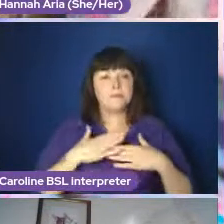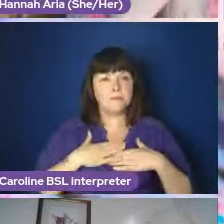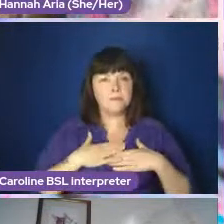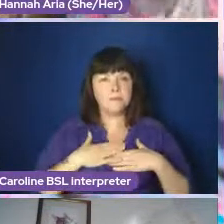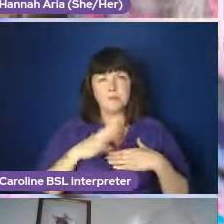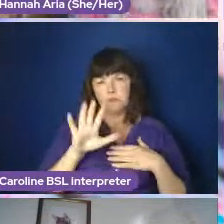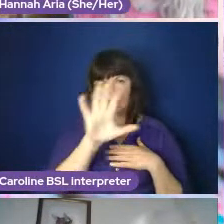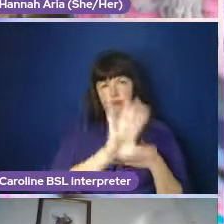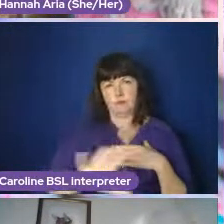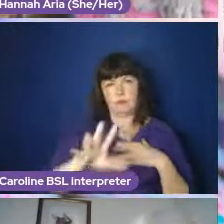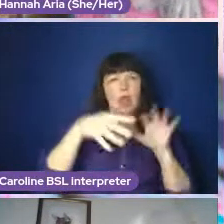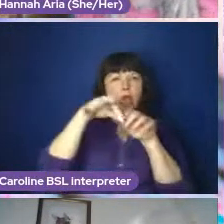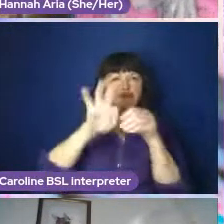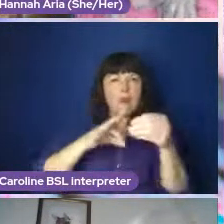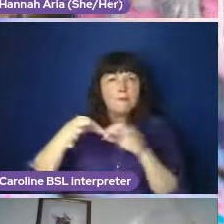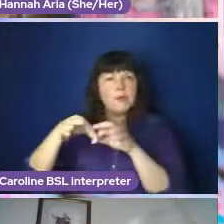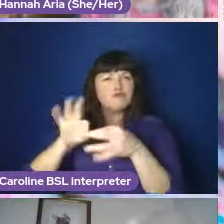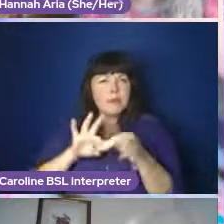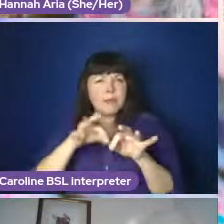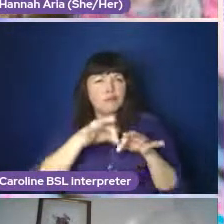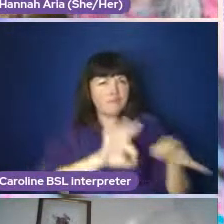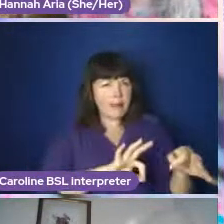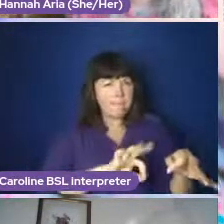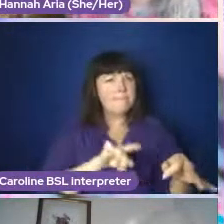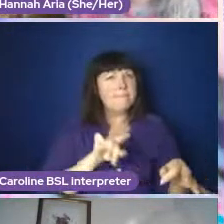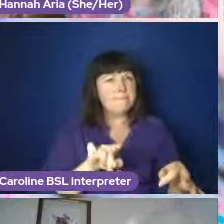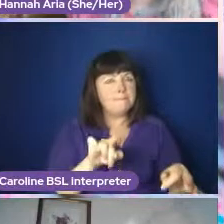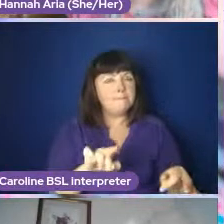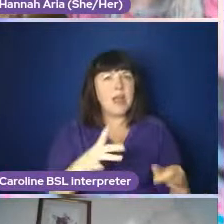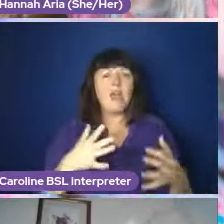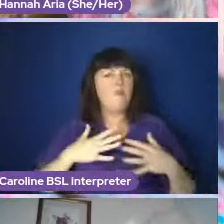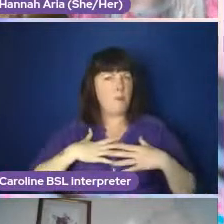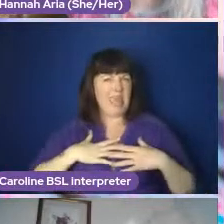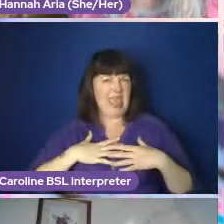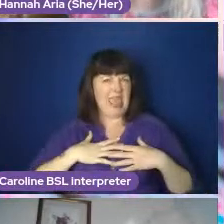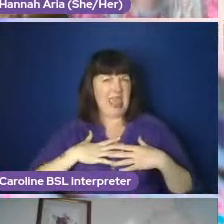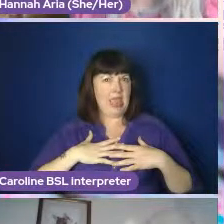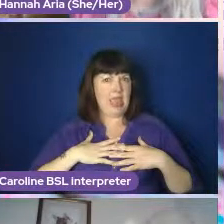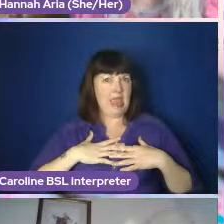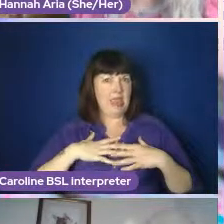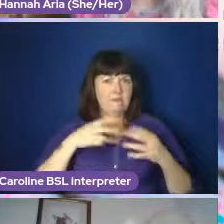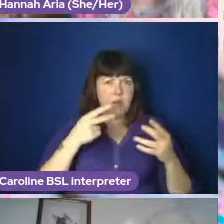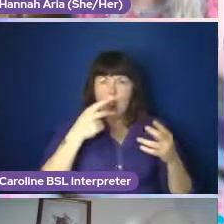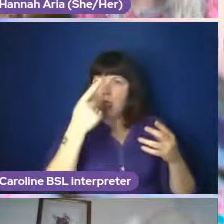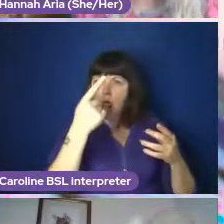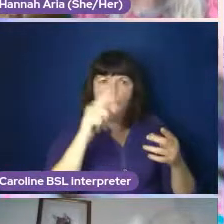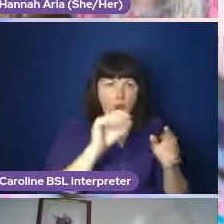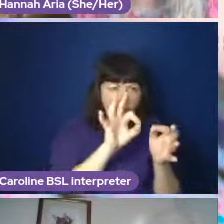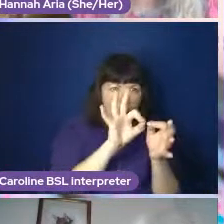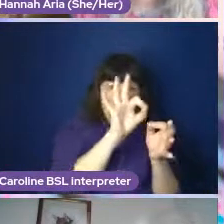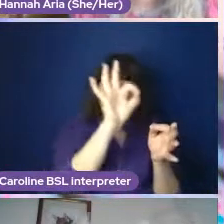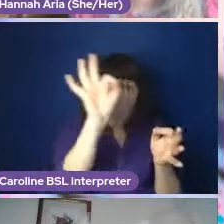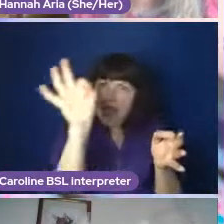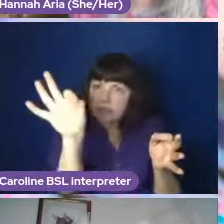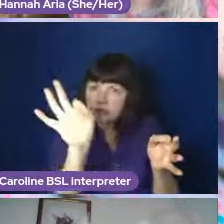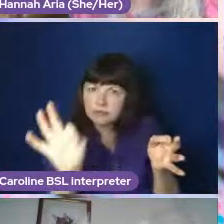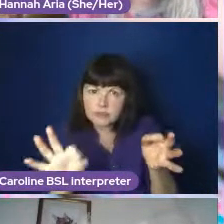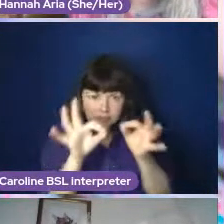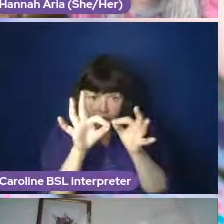like a ripped-up version. I don't like neat lines. I've kind of like, so everything that I do is kind of like ripped